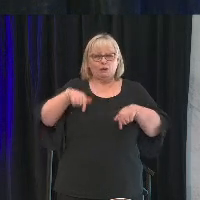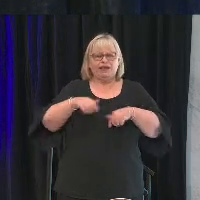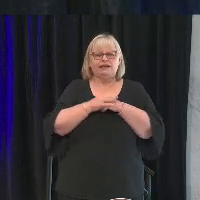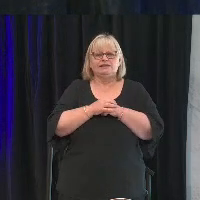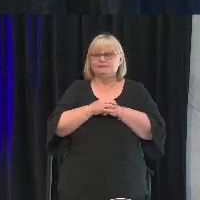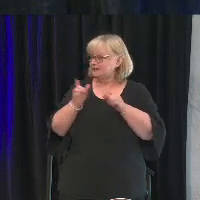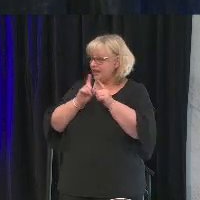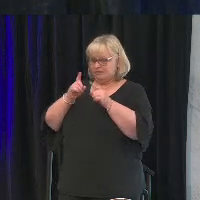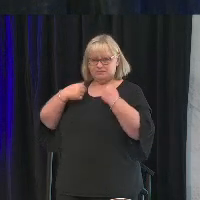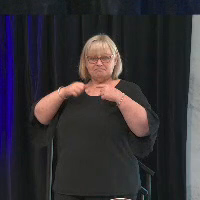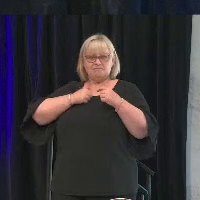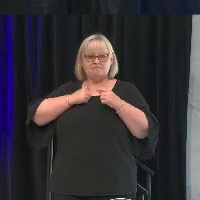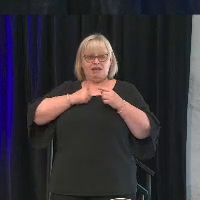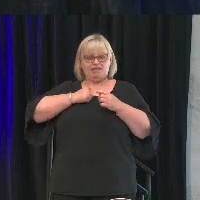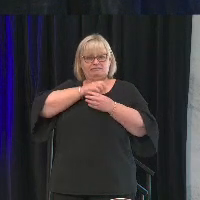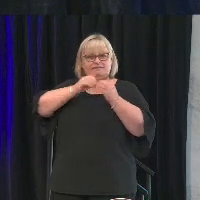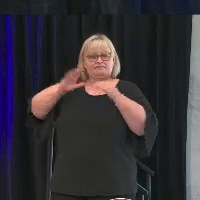as we have done for thousands of years.